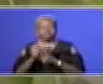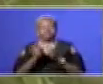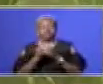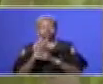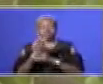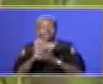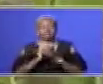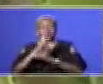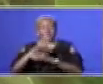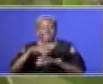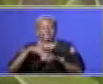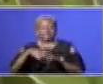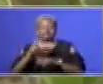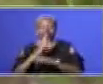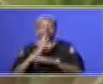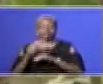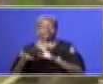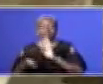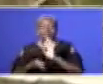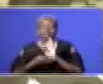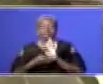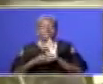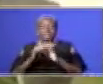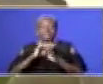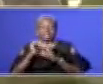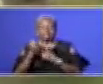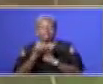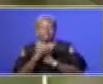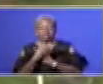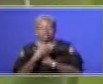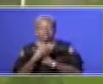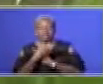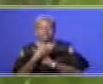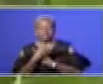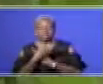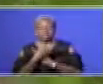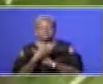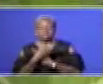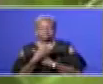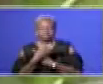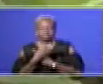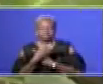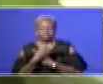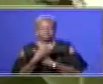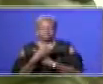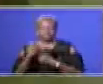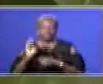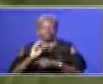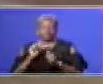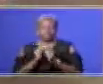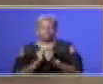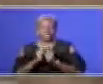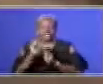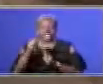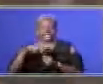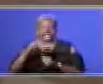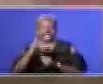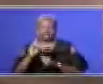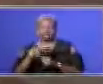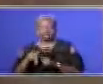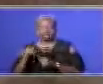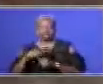plants in a water-based environment versus conventional farming that is done in soil. So in aquaponics, you have the